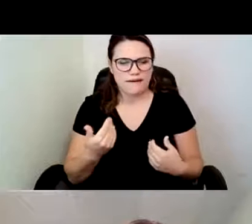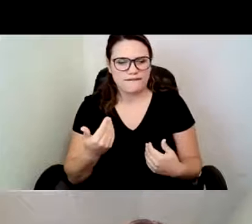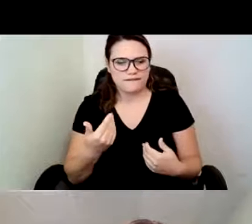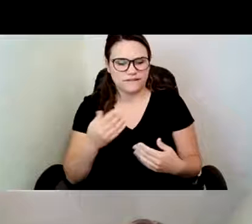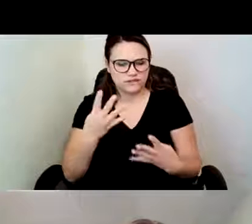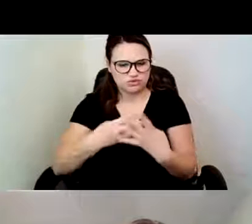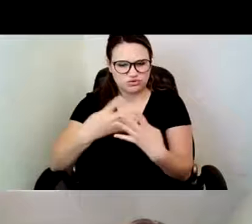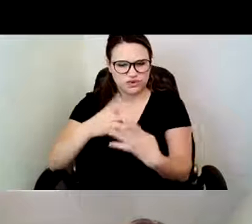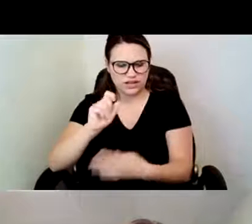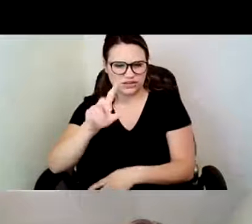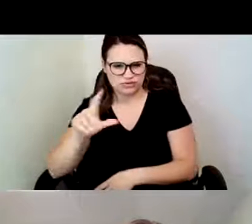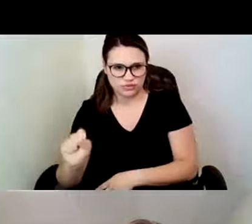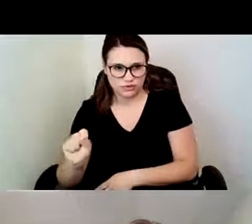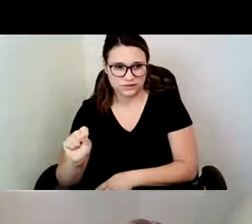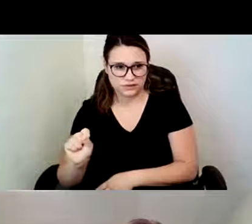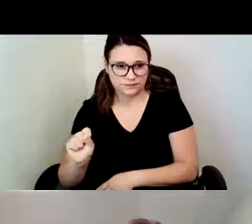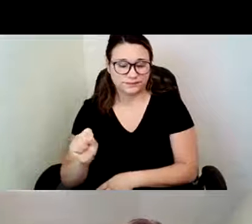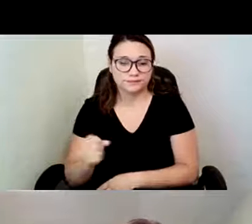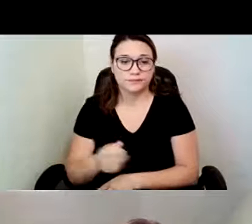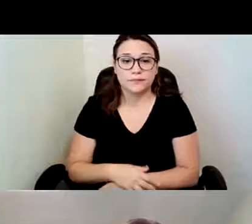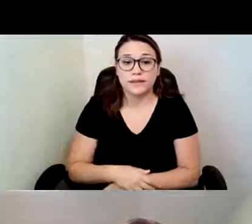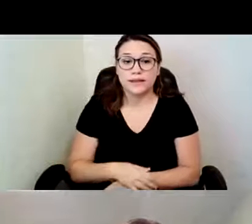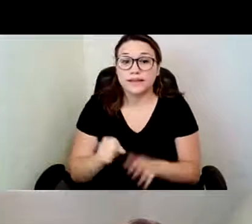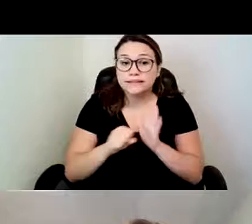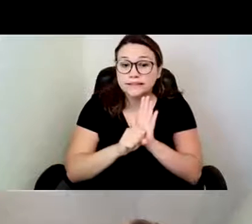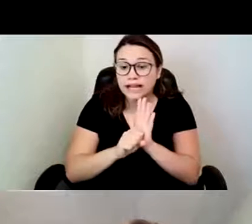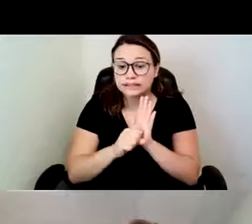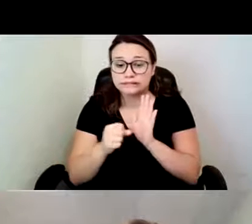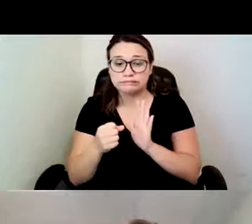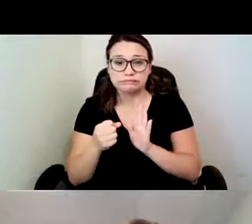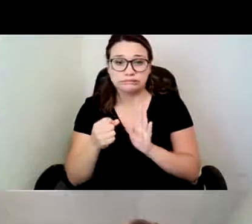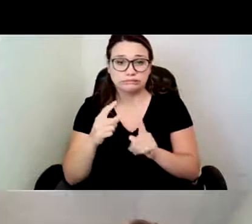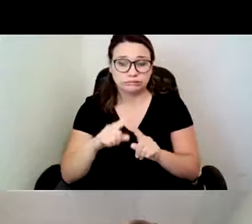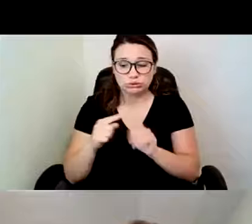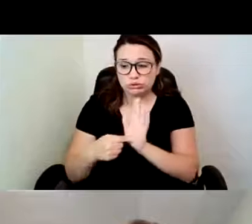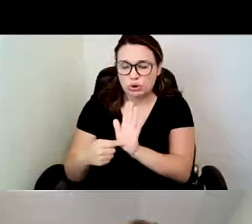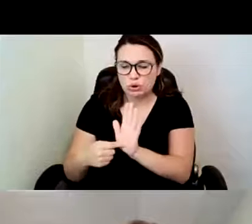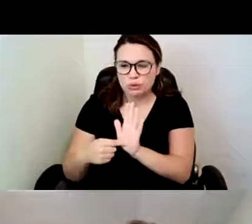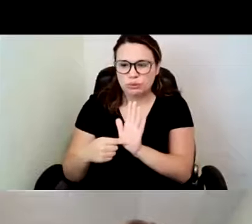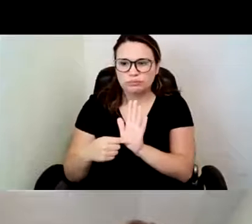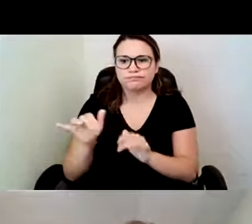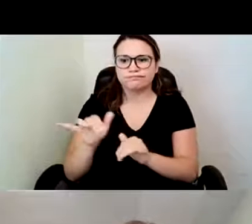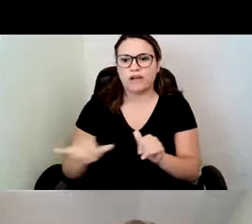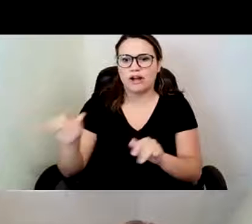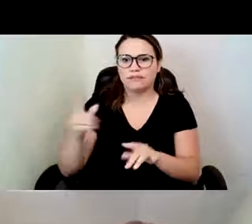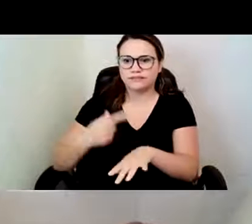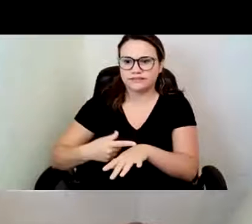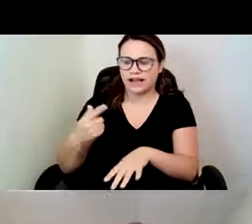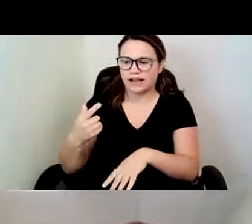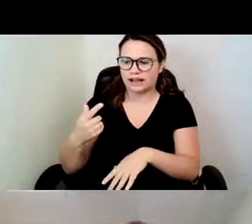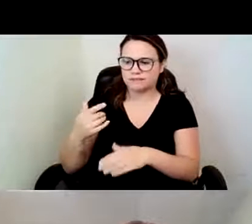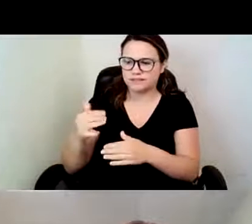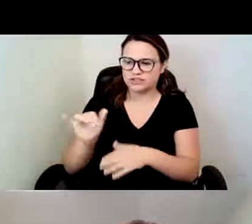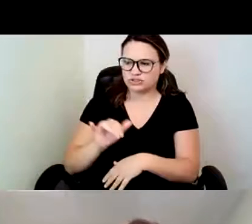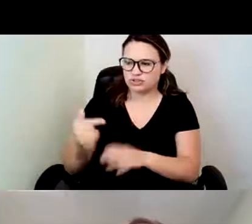Signs and symptoms of substance use disorders often resemble those of other health issues, making them more difficult